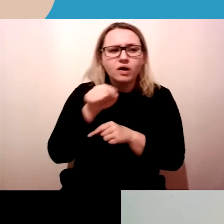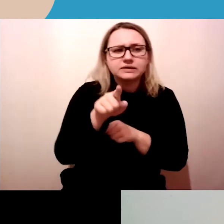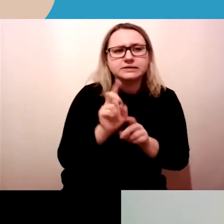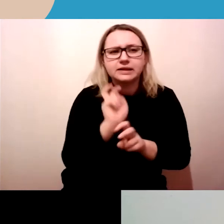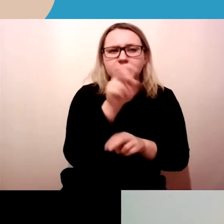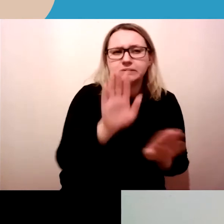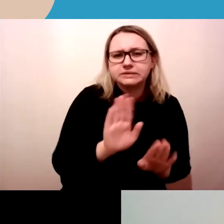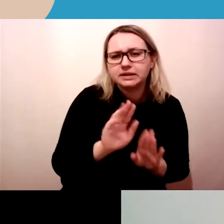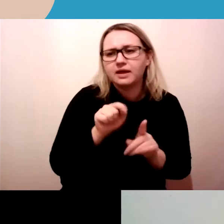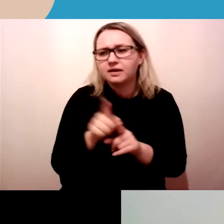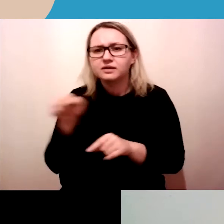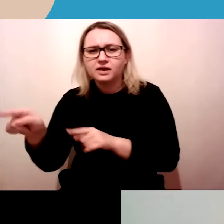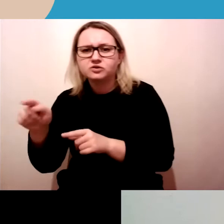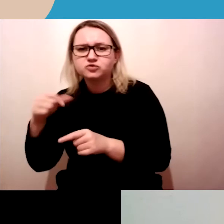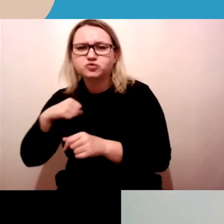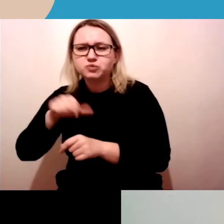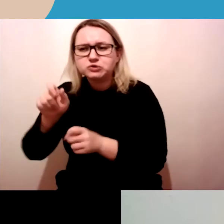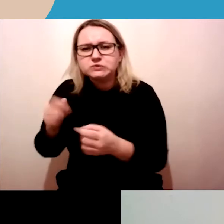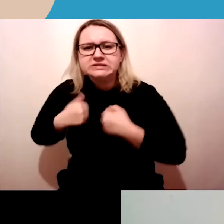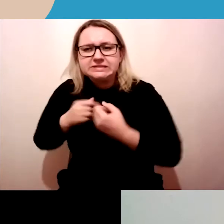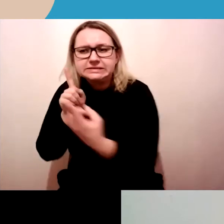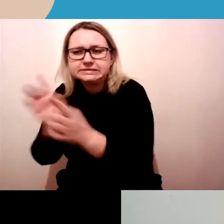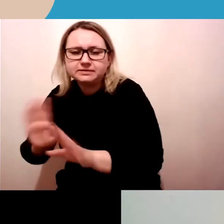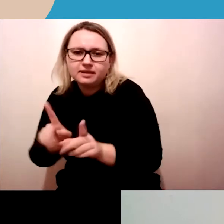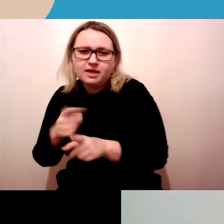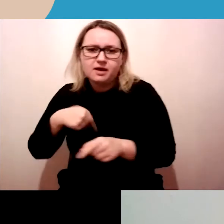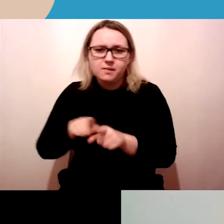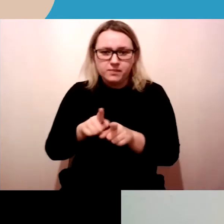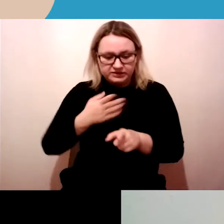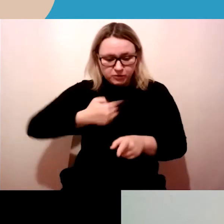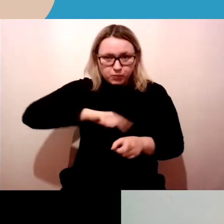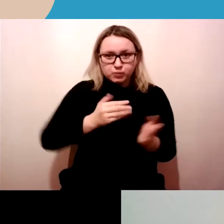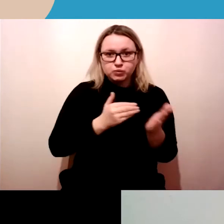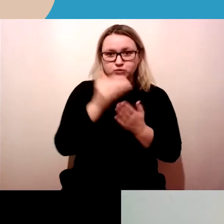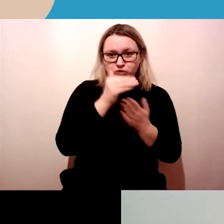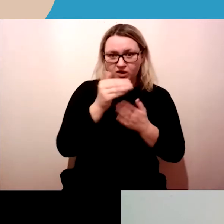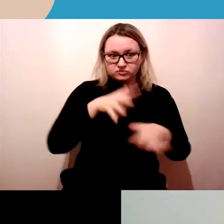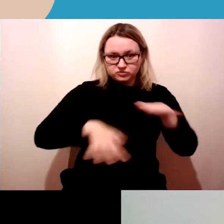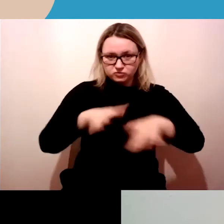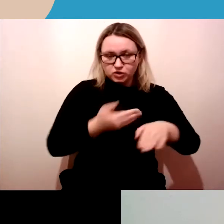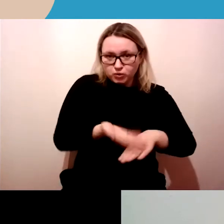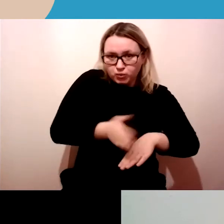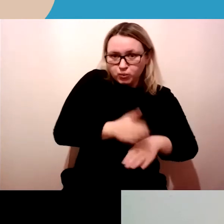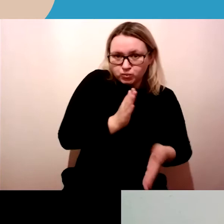to avoid certain places, to avoid certain people.